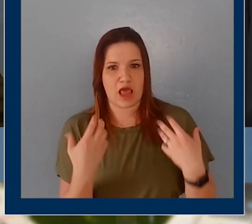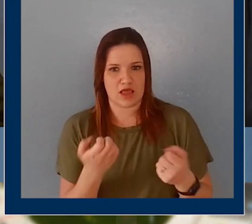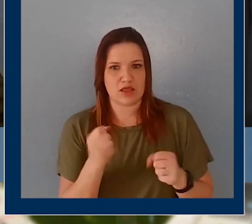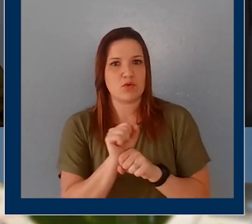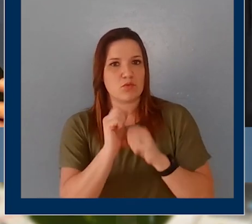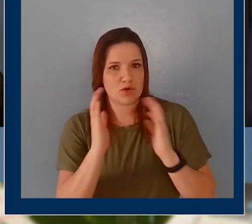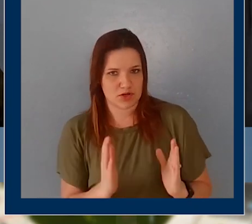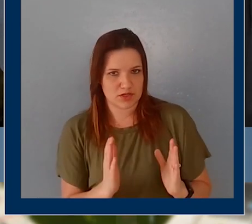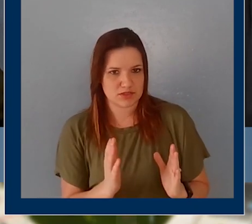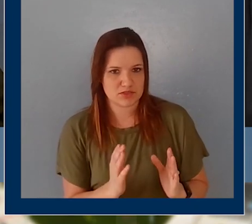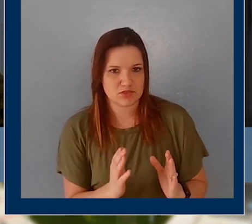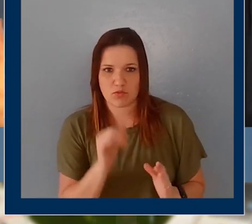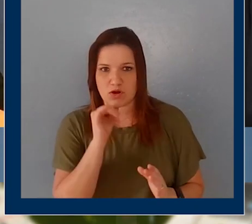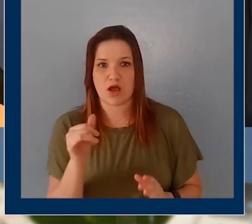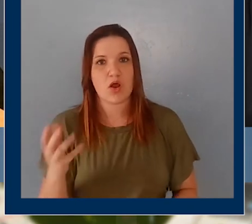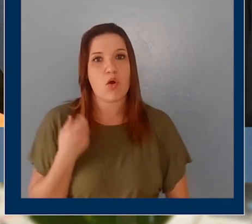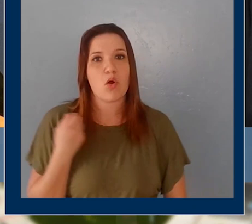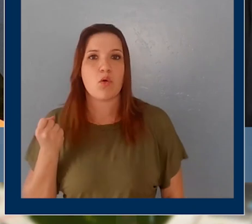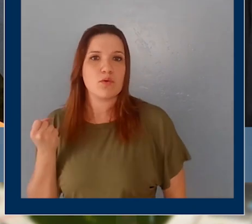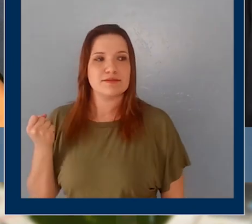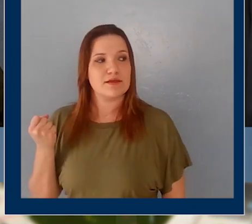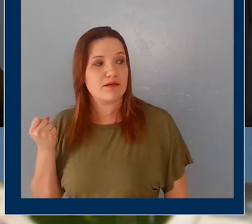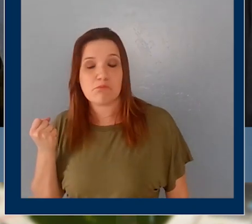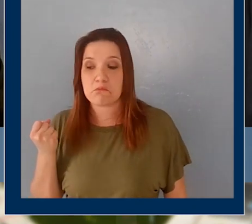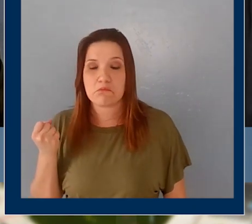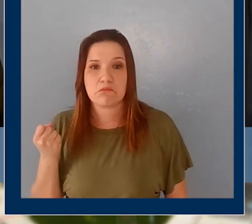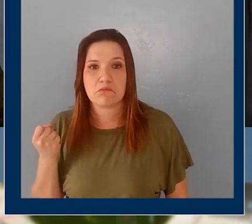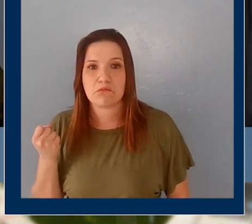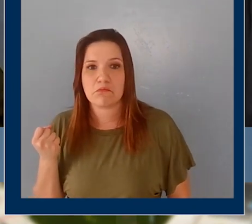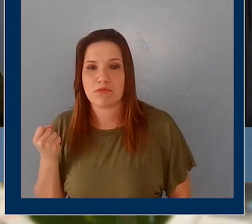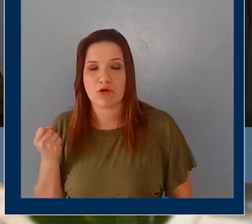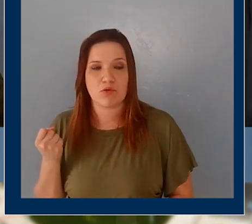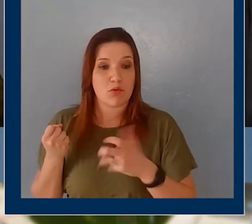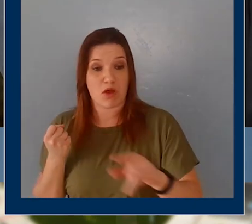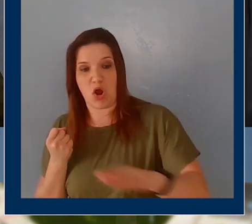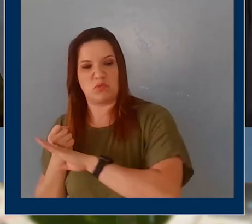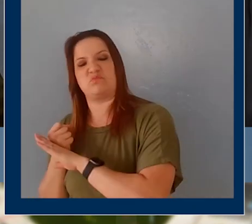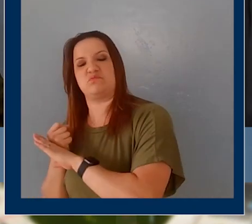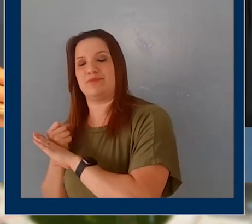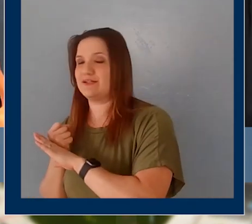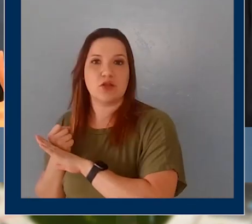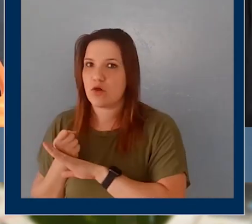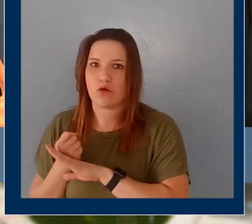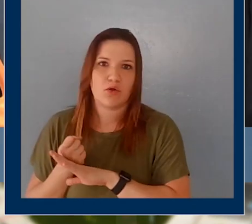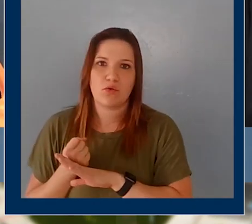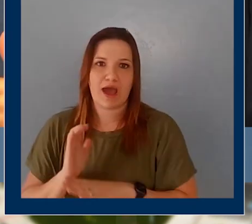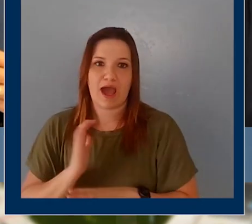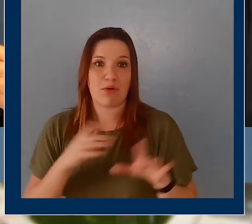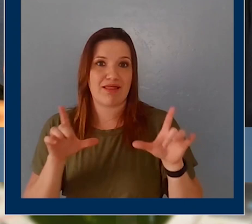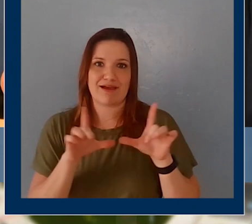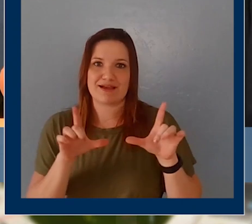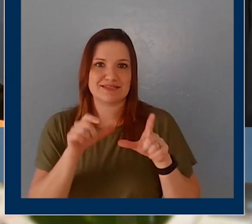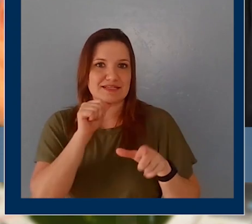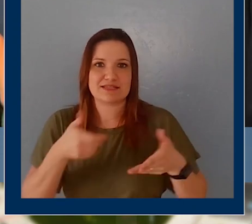is correct. So we're not holding it or trying to purposely prevent community members from getting it. Our licensing is